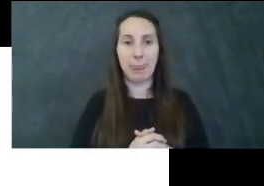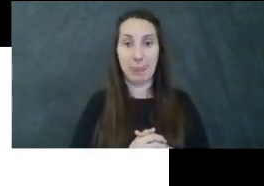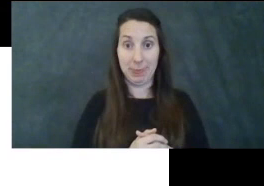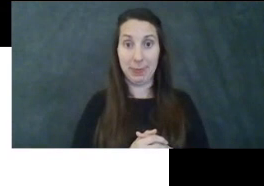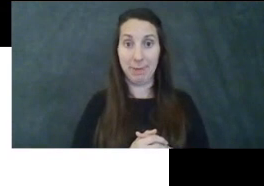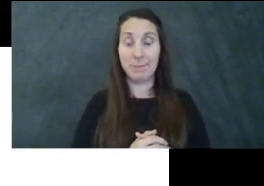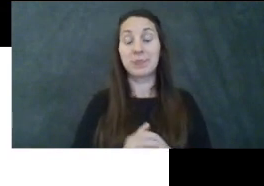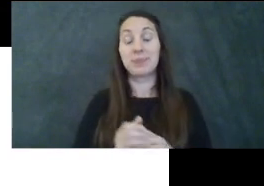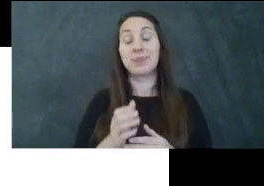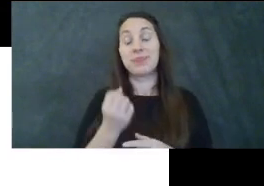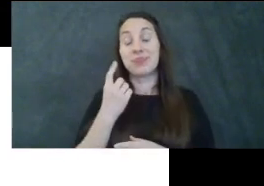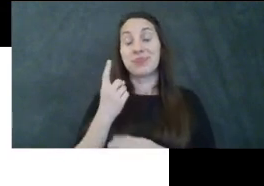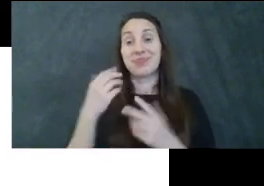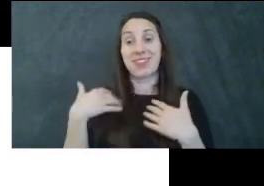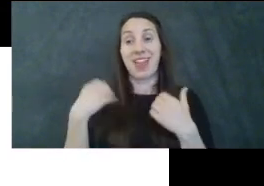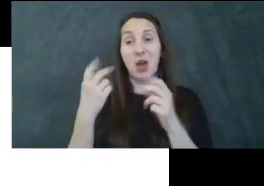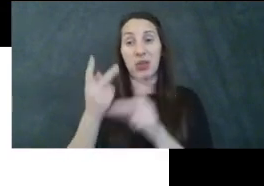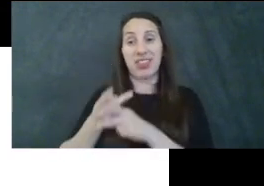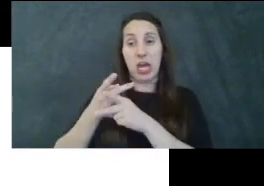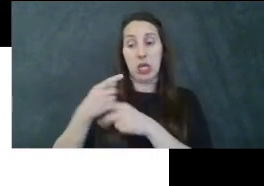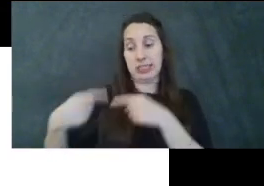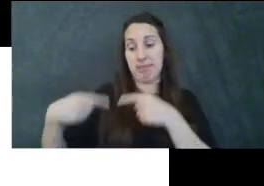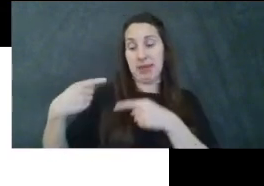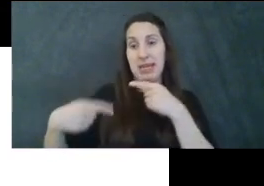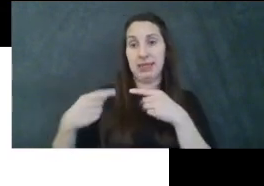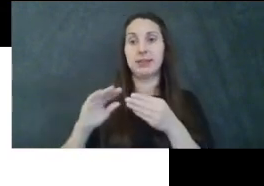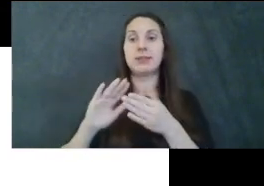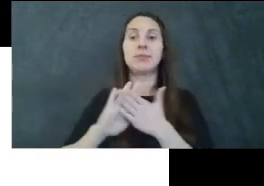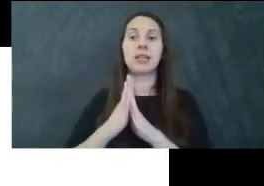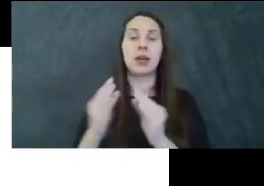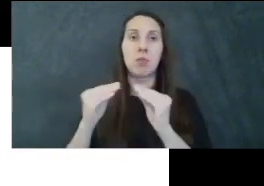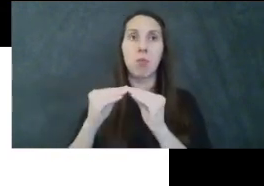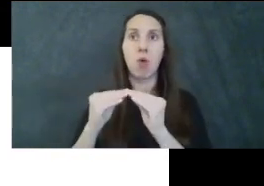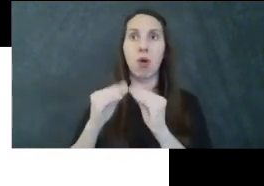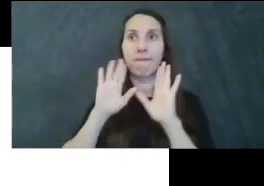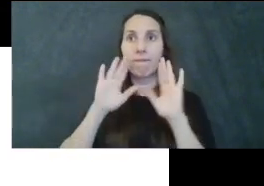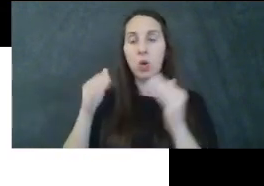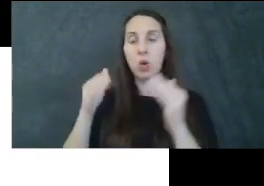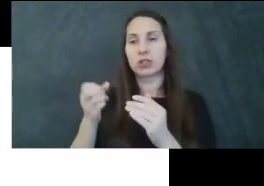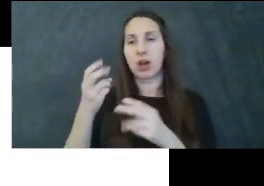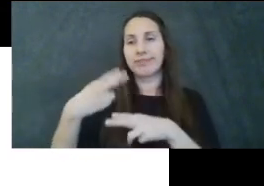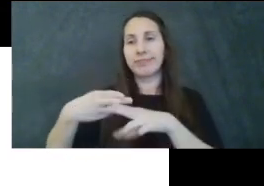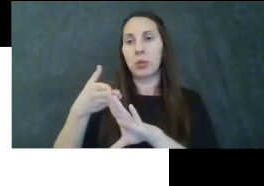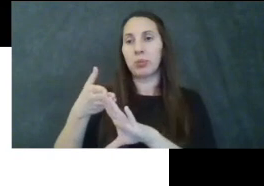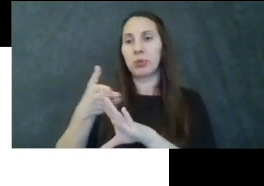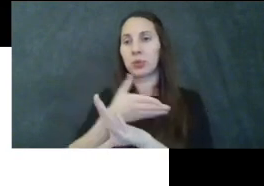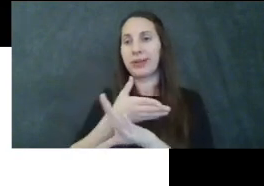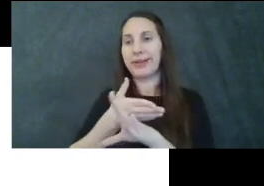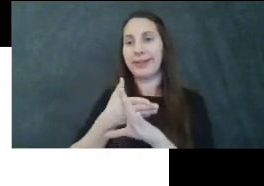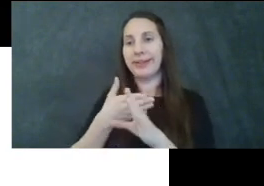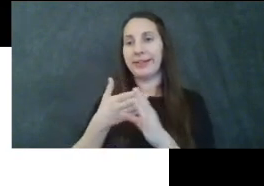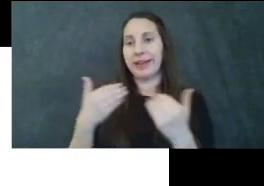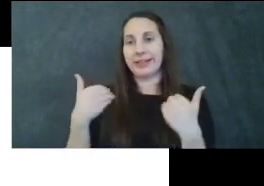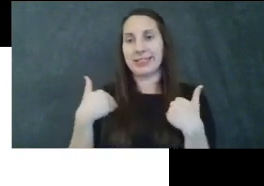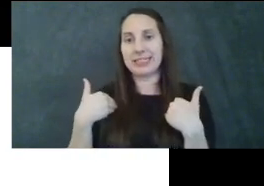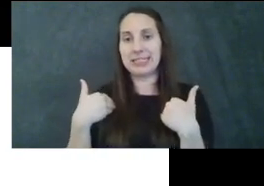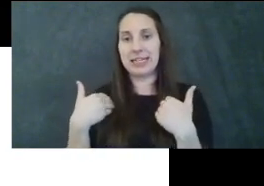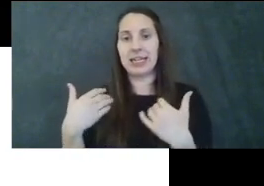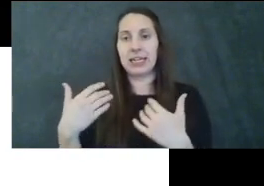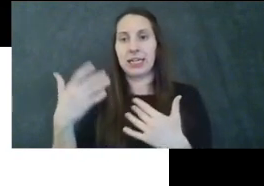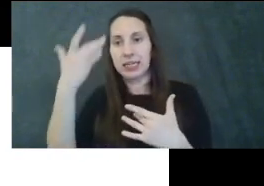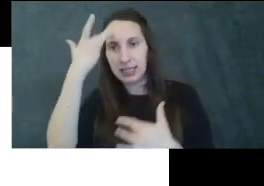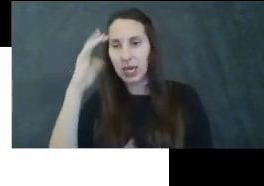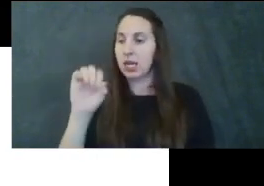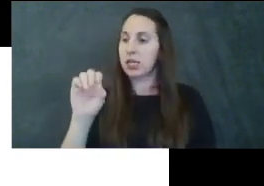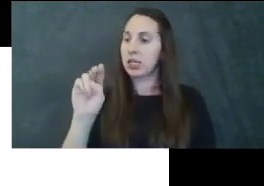healthcare debate became much more focused on pre-existing conditions, obviously central to the disability